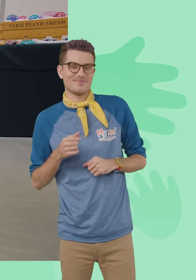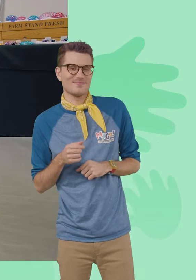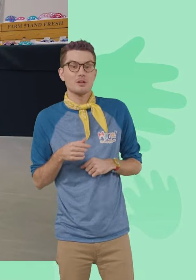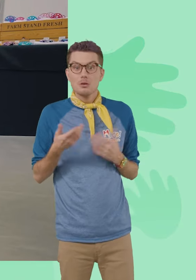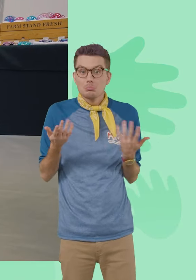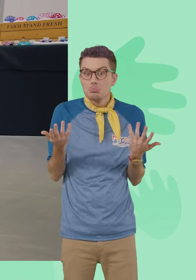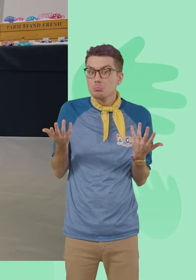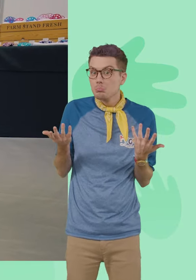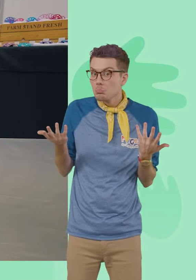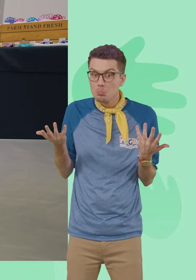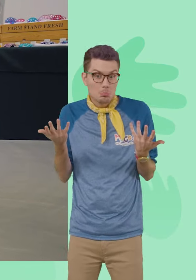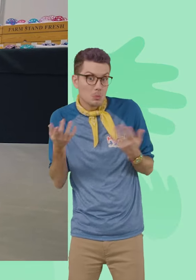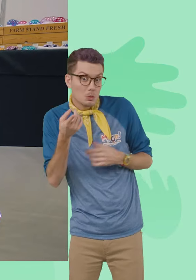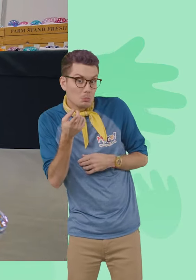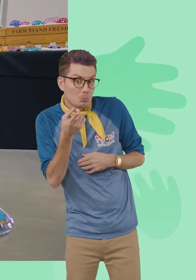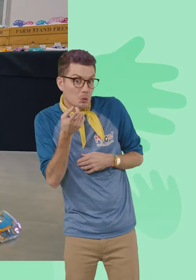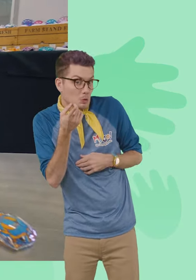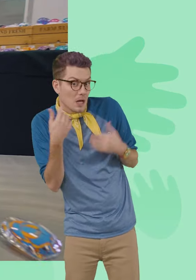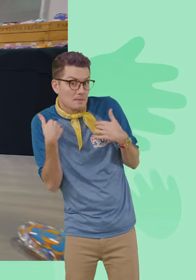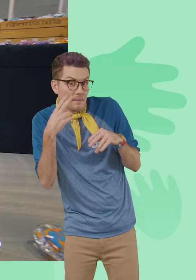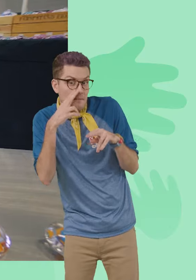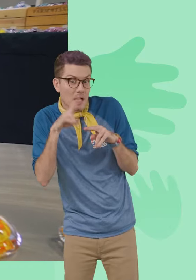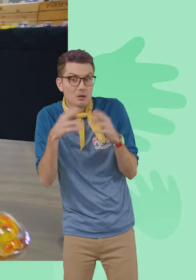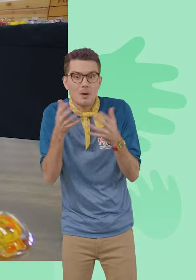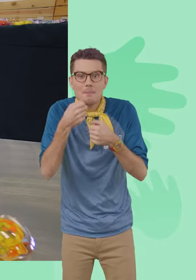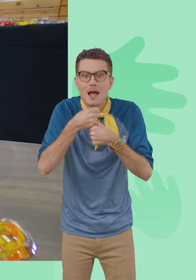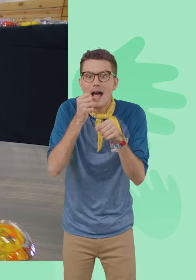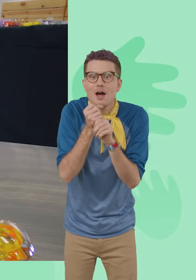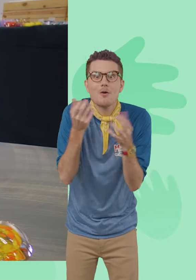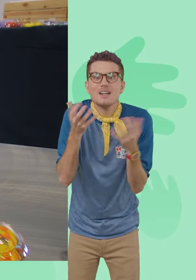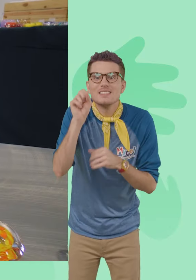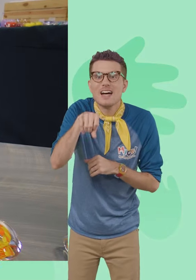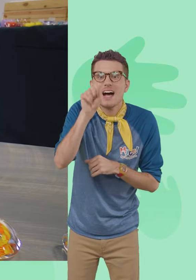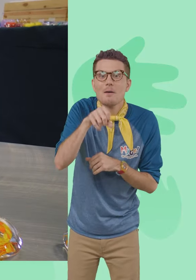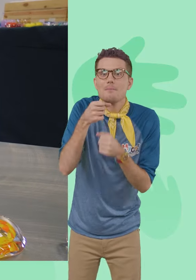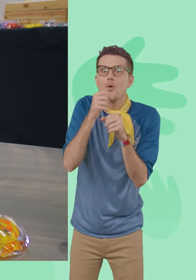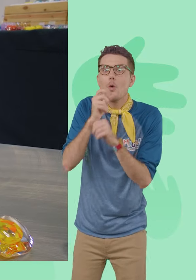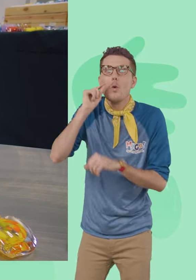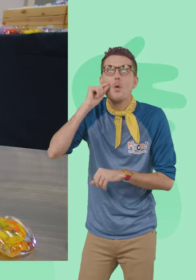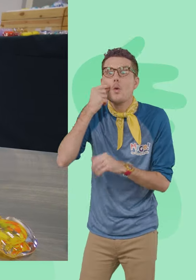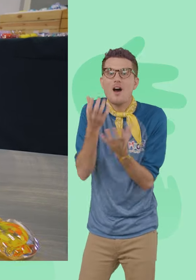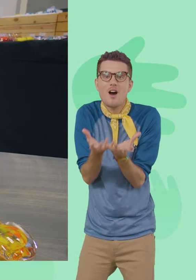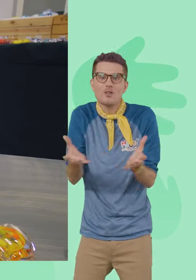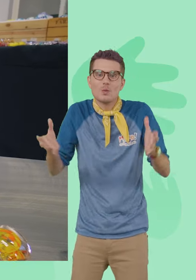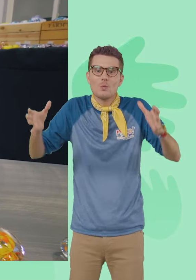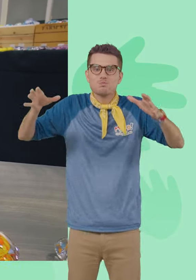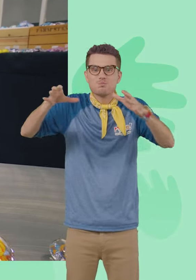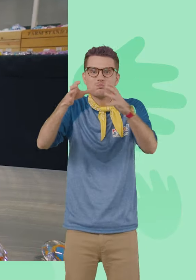Yeah. Hey, let's check out what we made. Yeah, they made this really cool